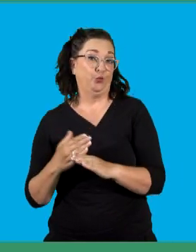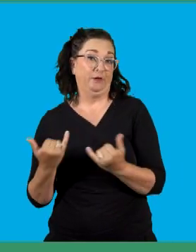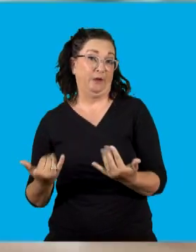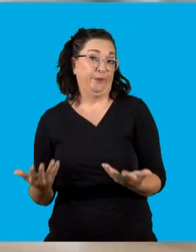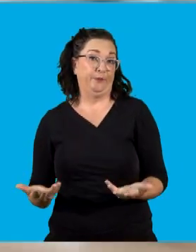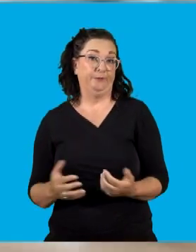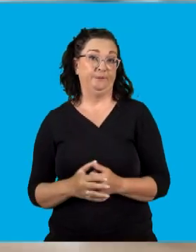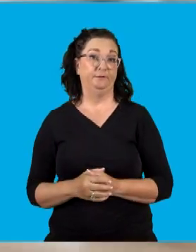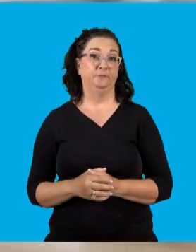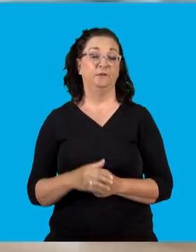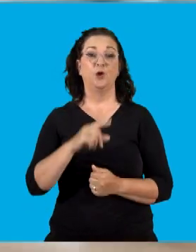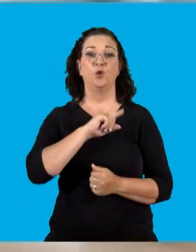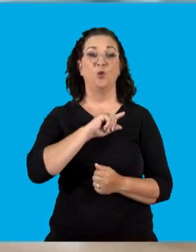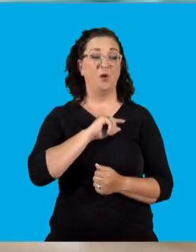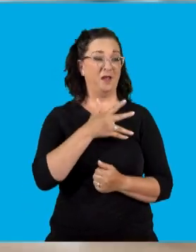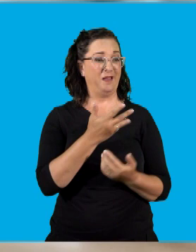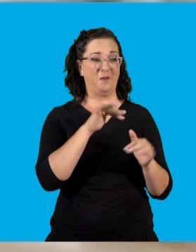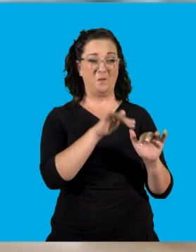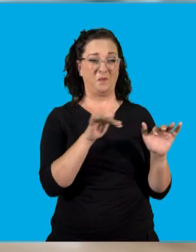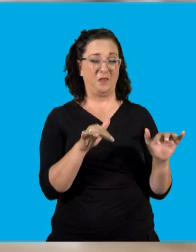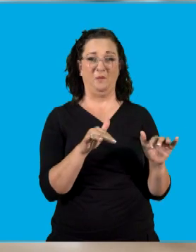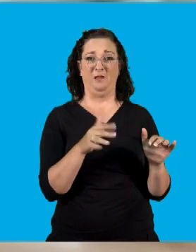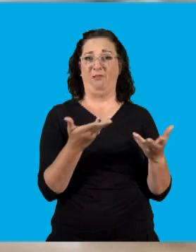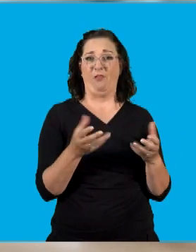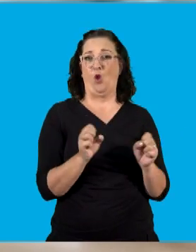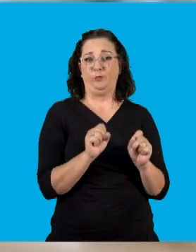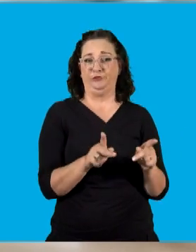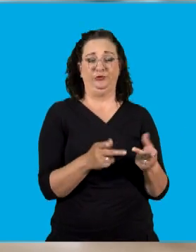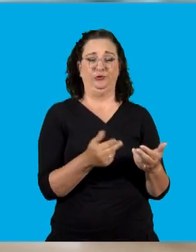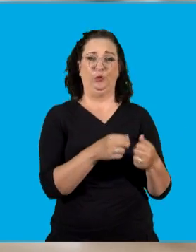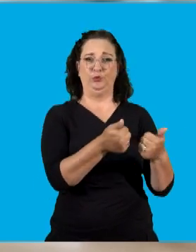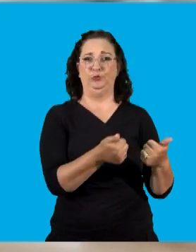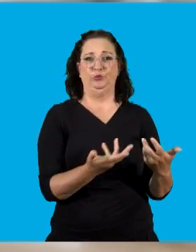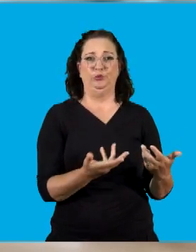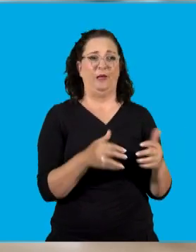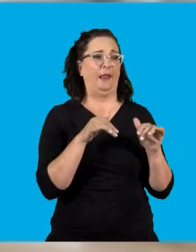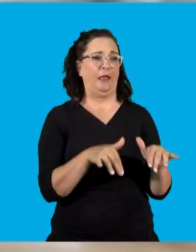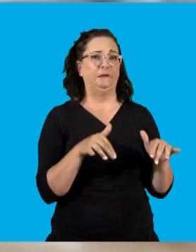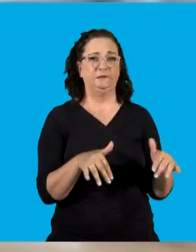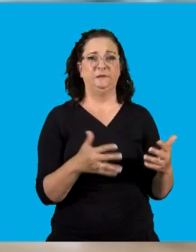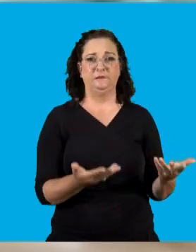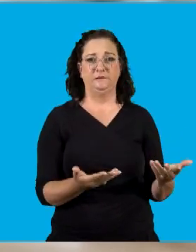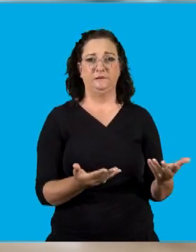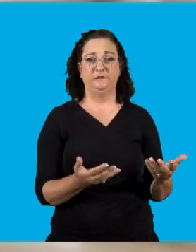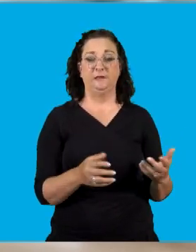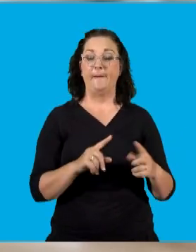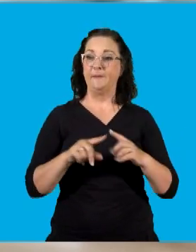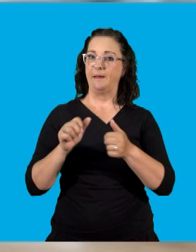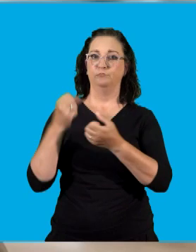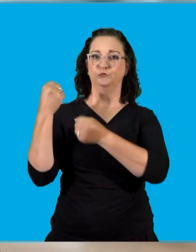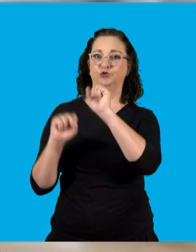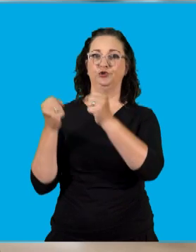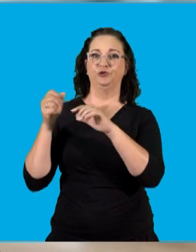machinery. If they decide that we are not going to create job opportunities because people are lazy, but instead we are going to